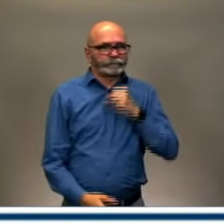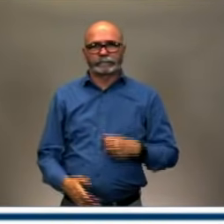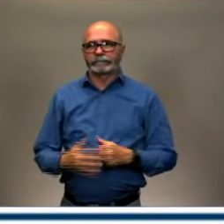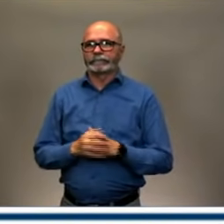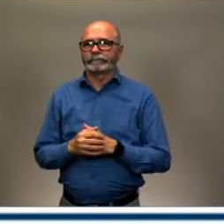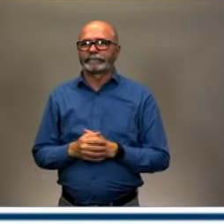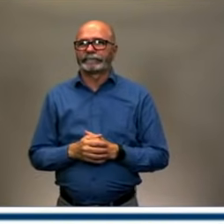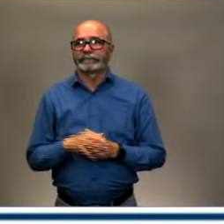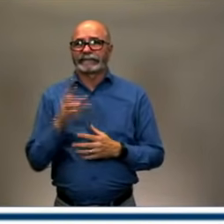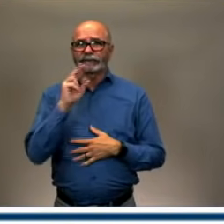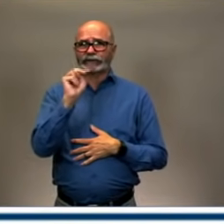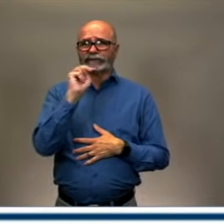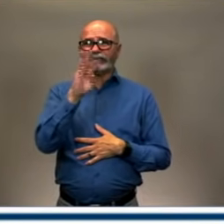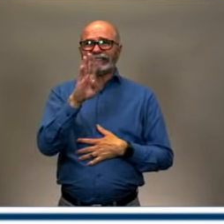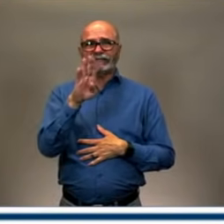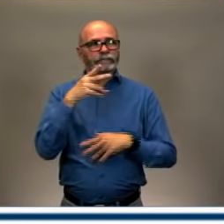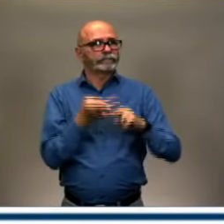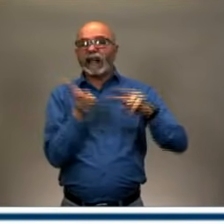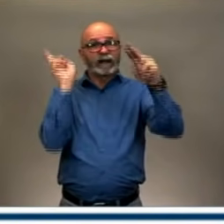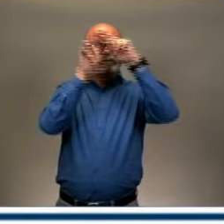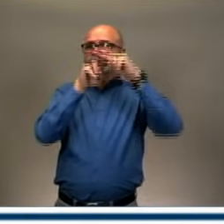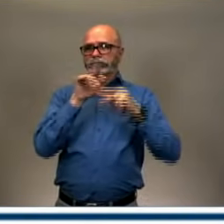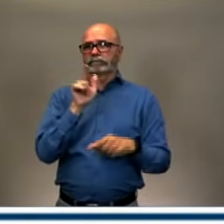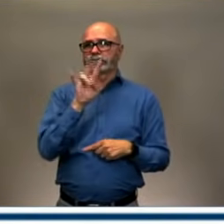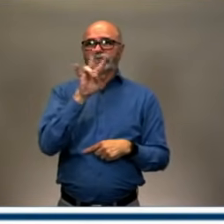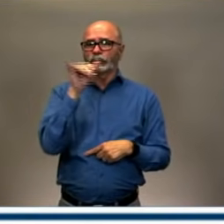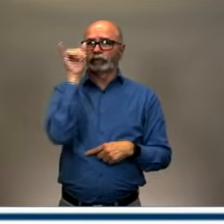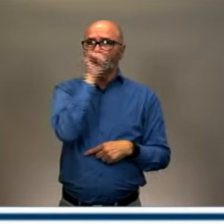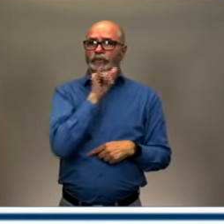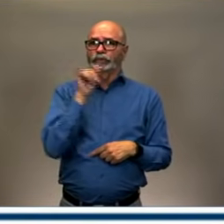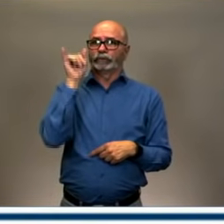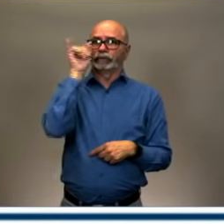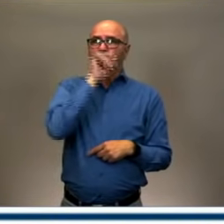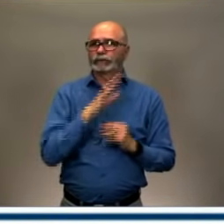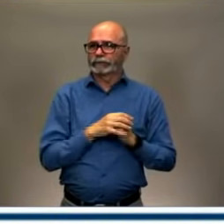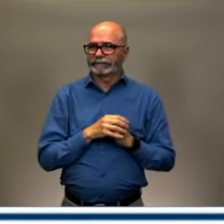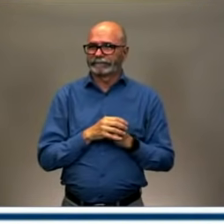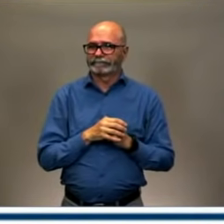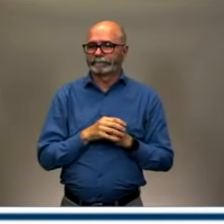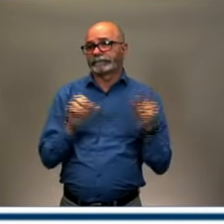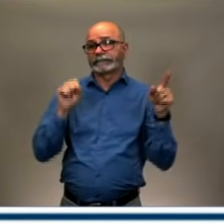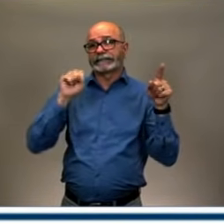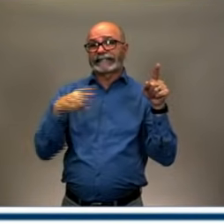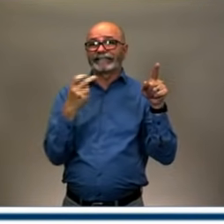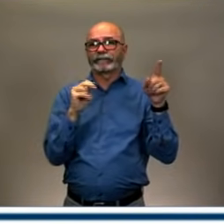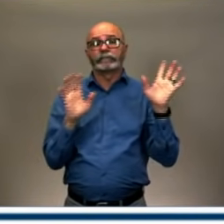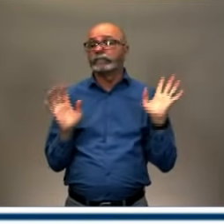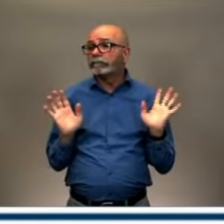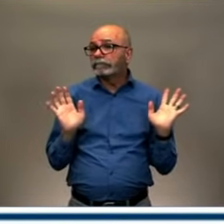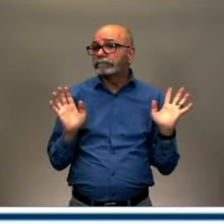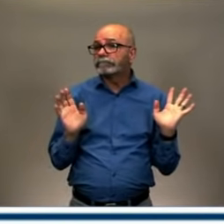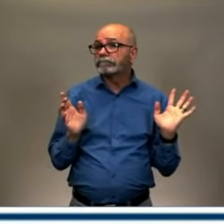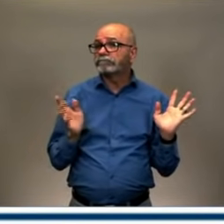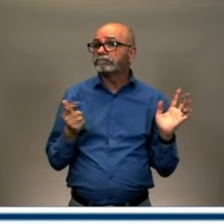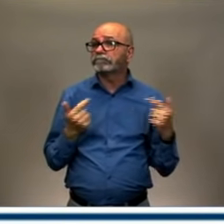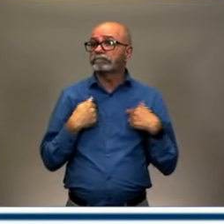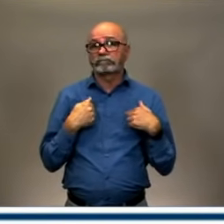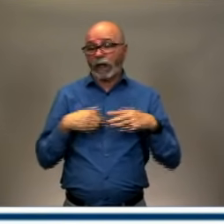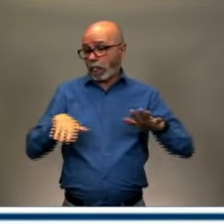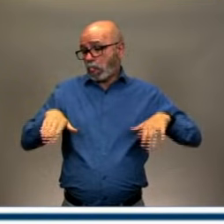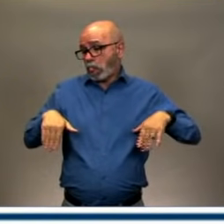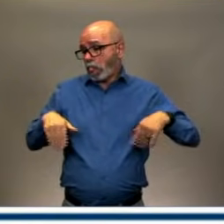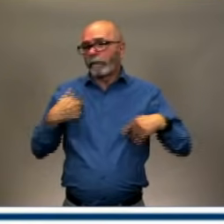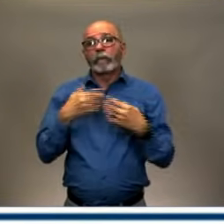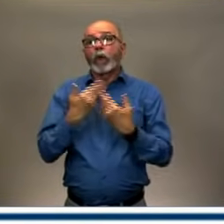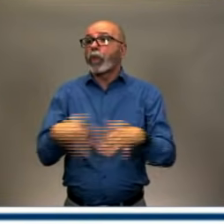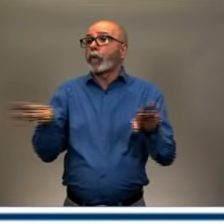in New Brunswick today? We have not actually closed the Atlantic bubble. Atlantic Canadians are able to come into our province without isolating, continue to